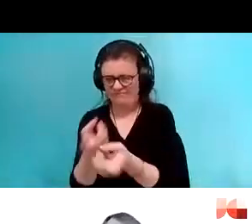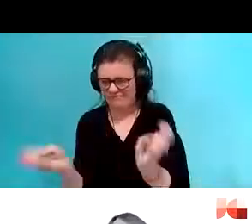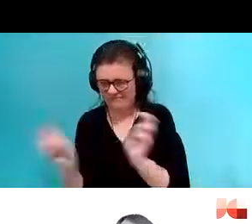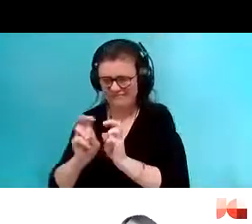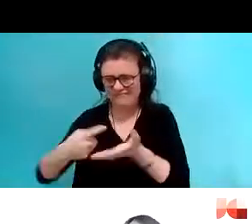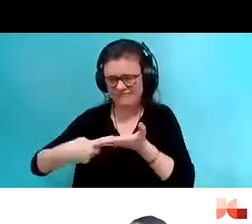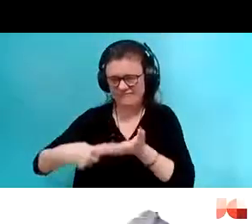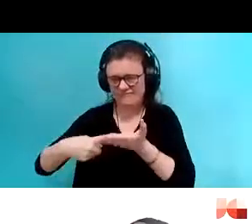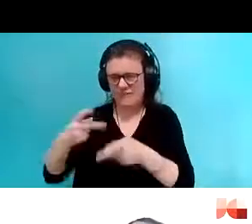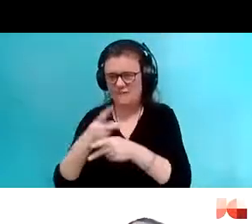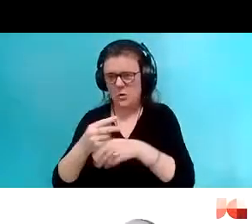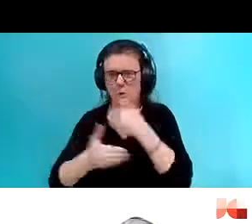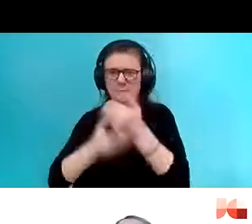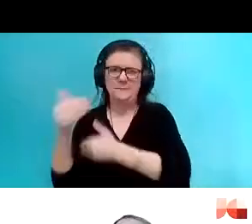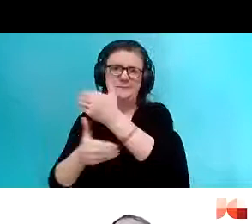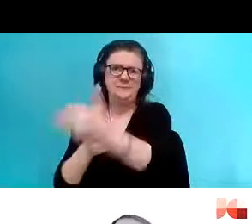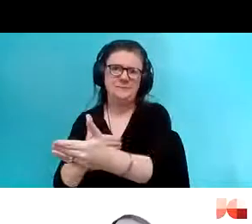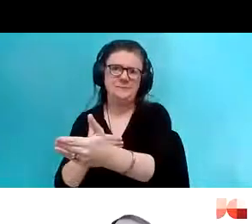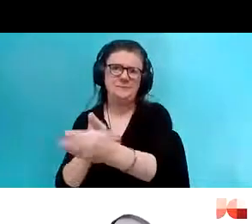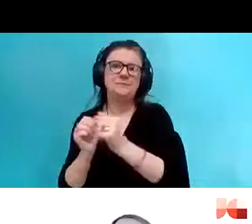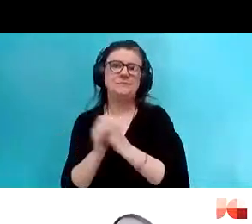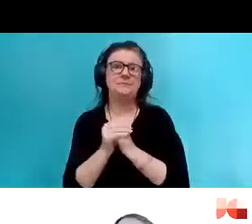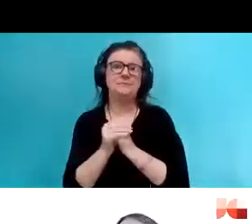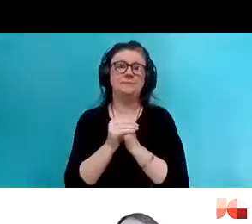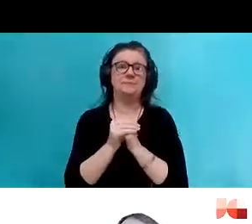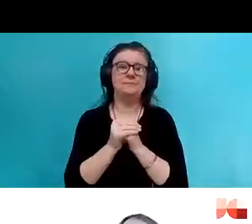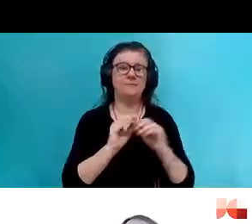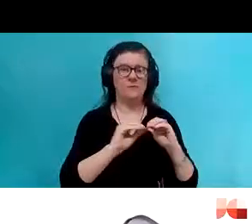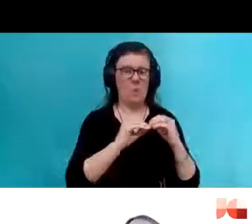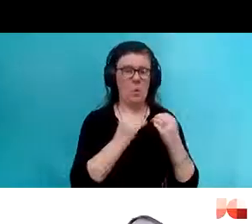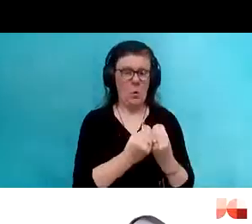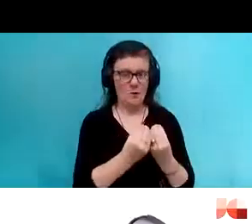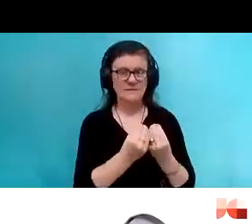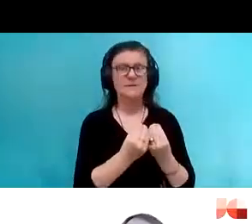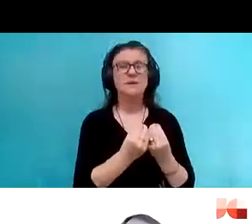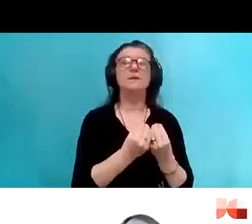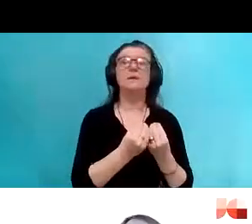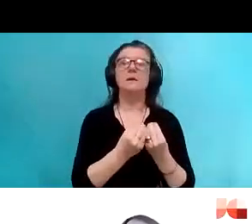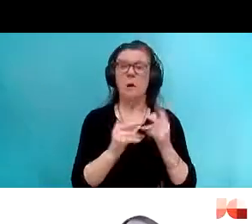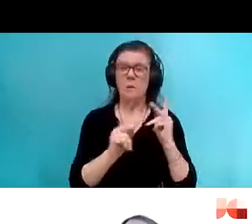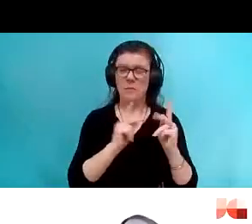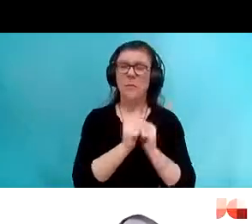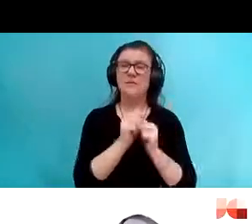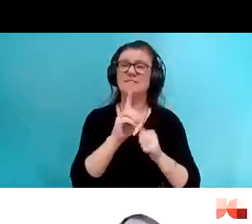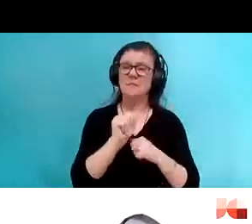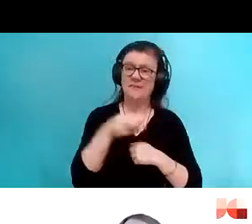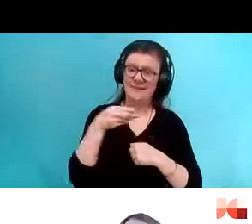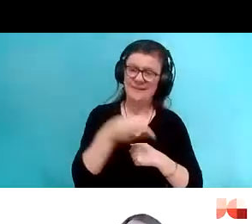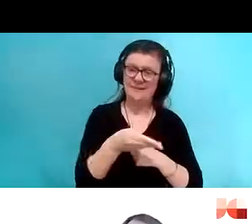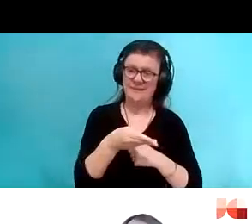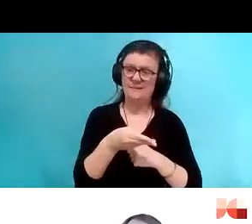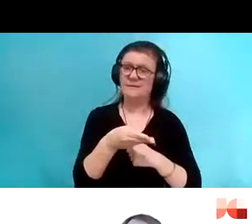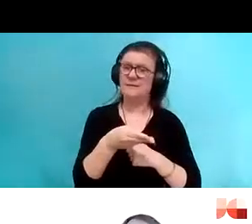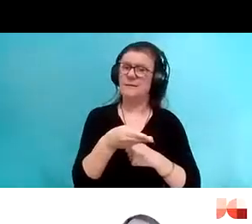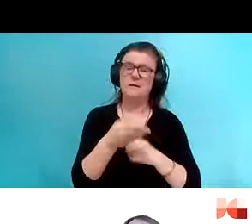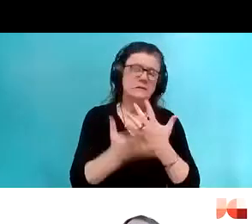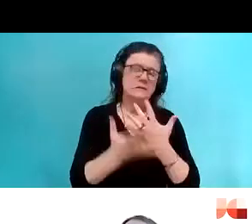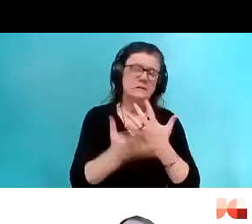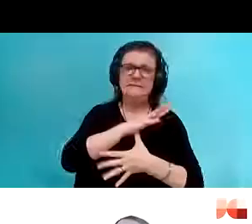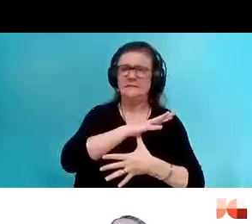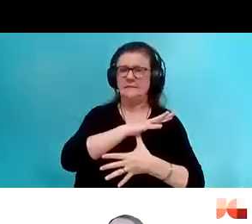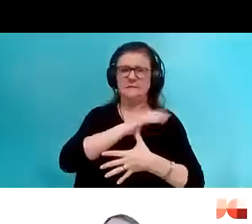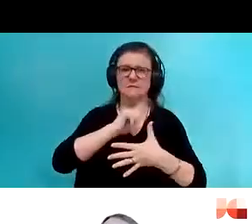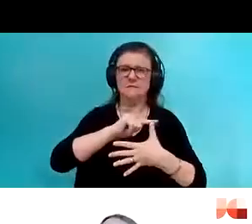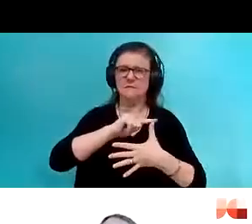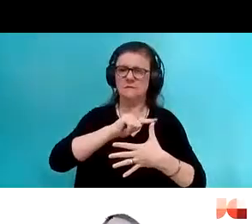this strategy forward. Organisations representing persons with disabilities are at the heart of this group,